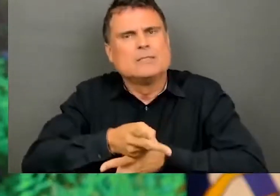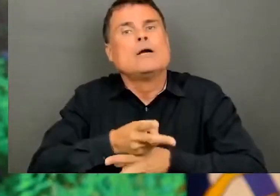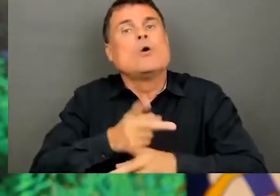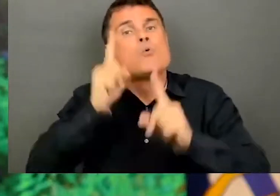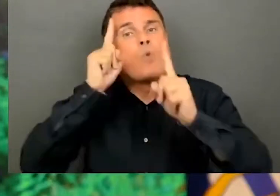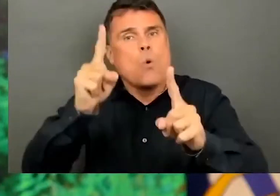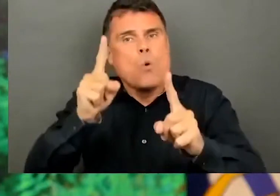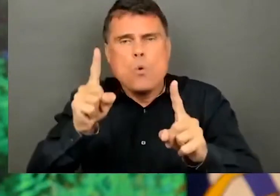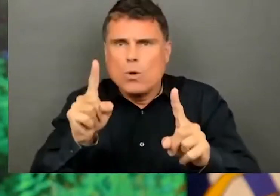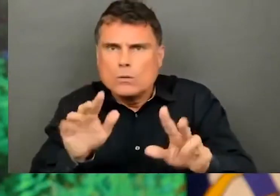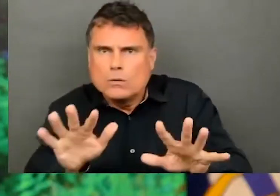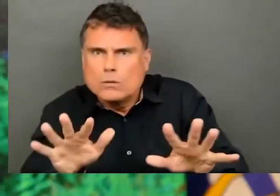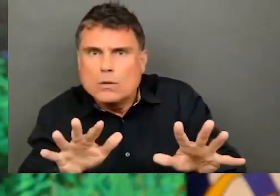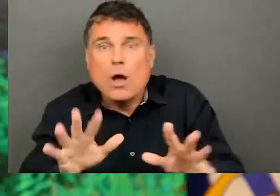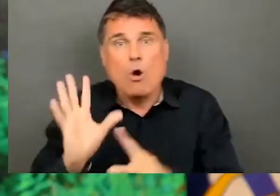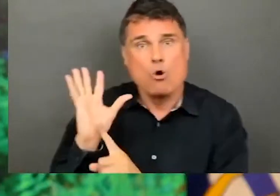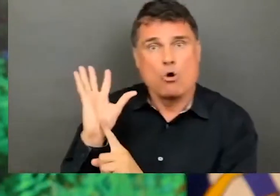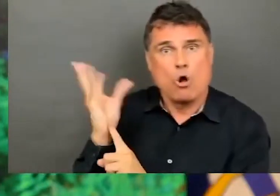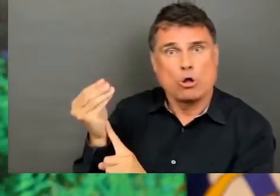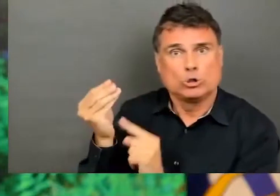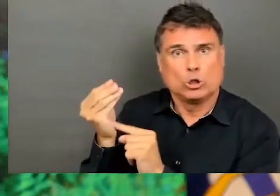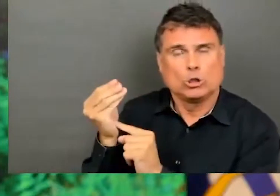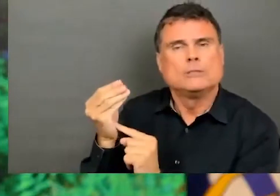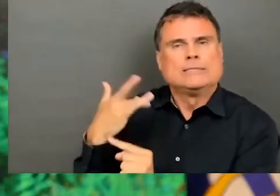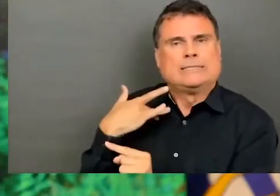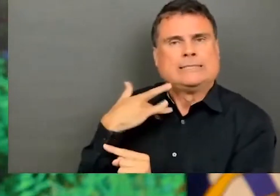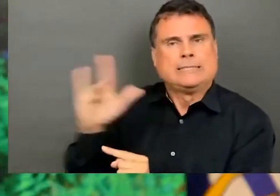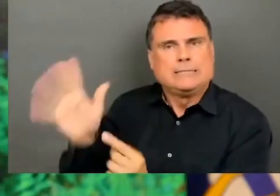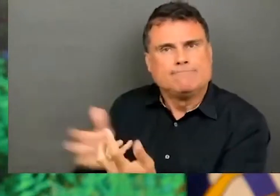for those who use drugs.